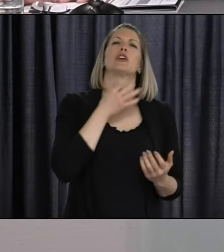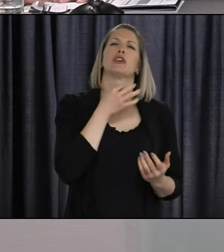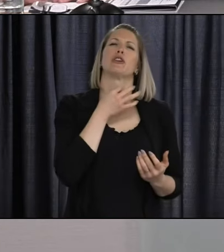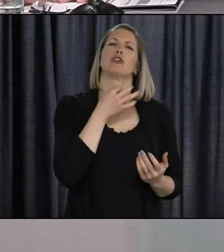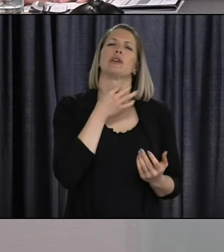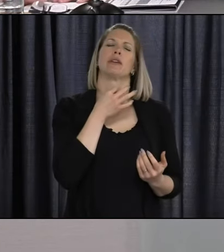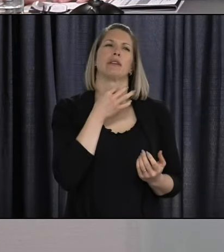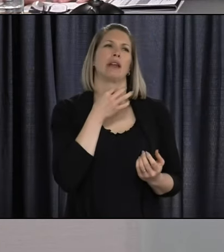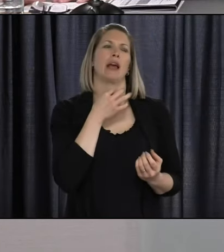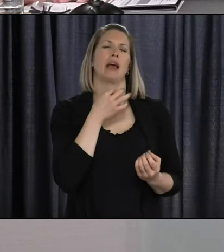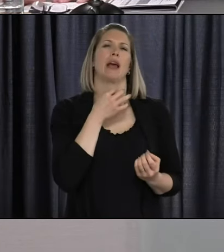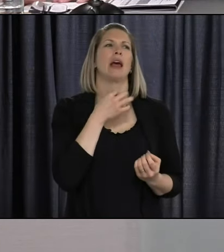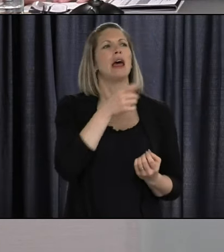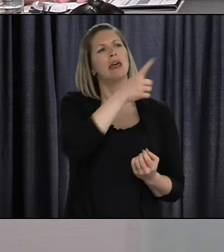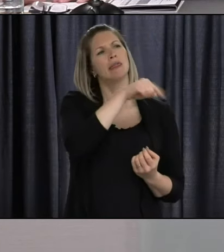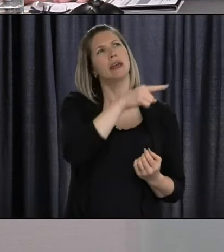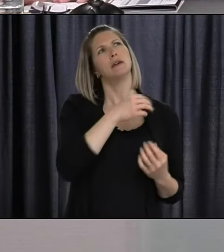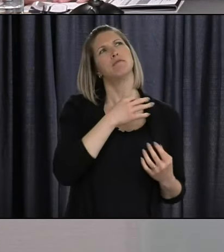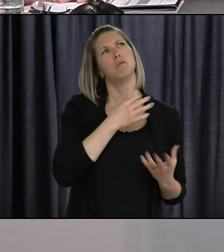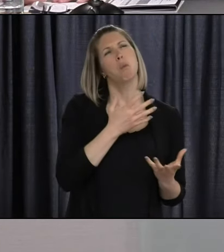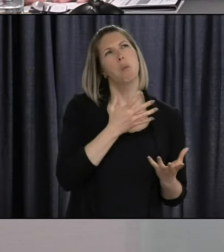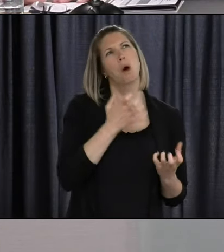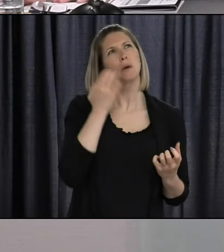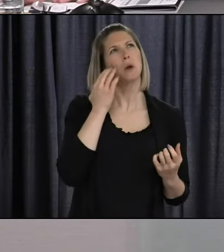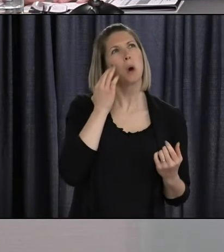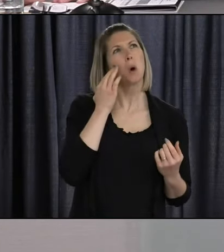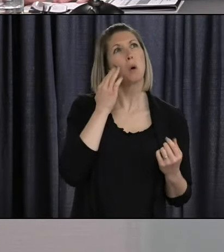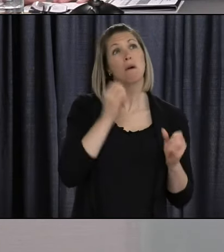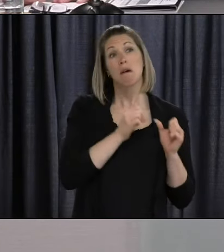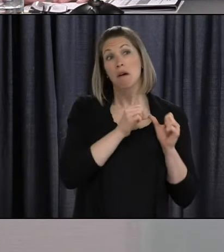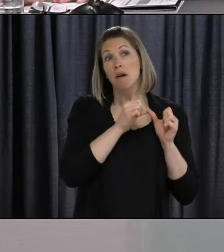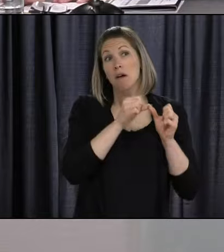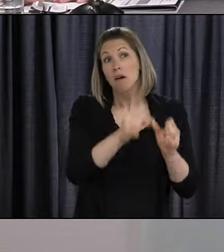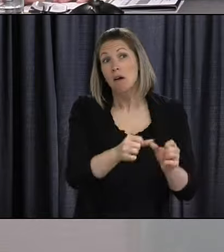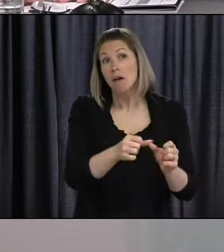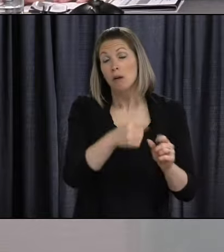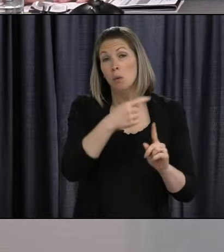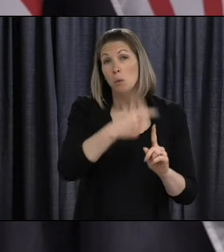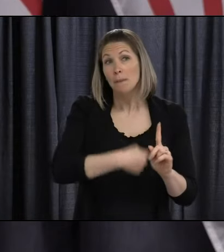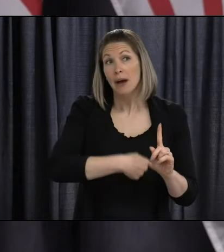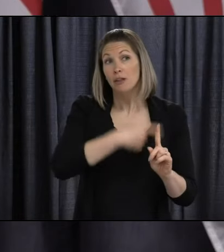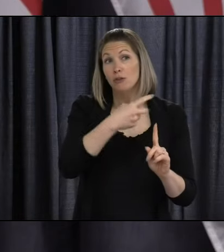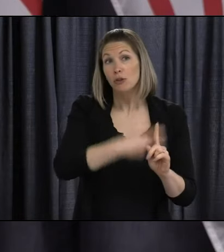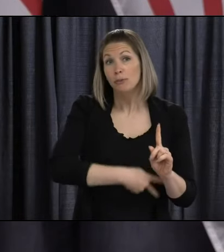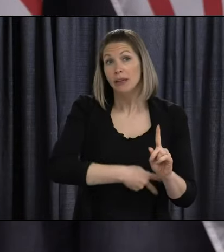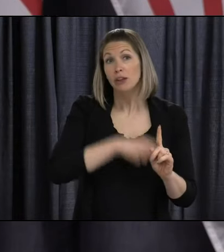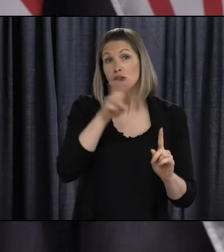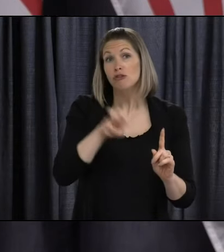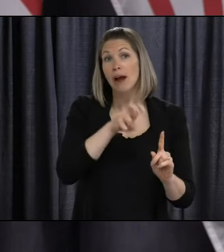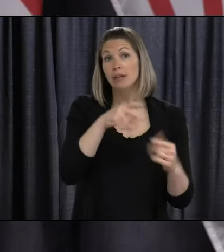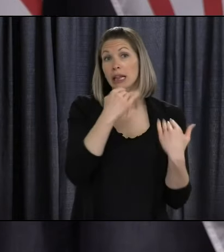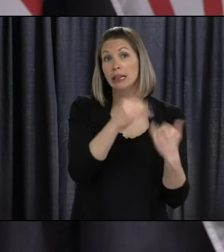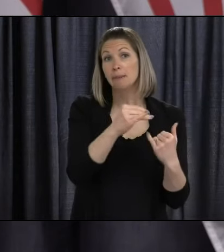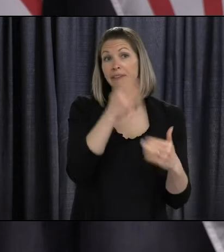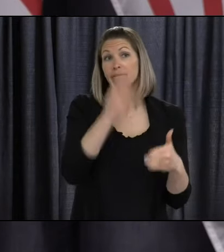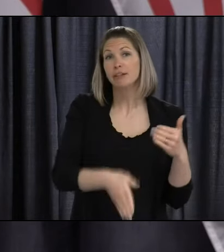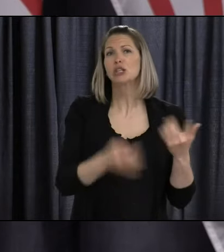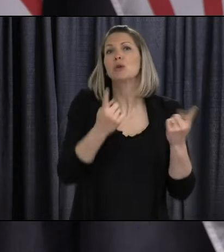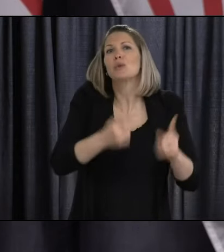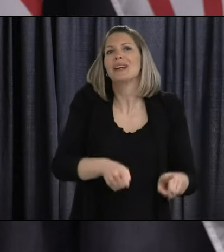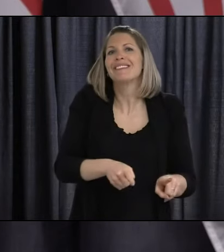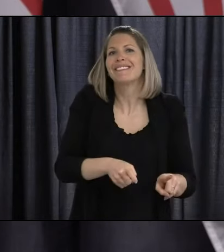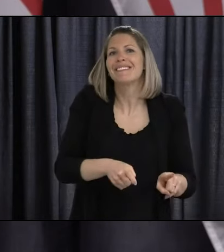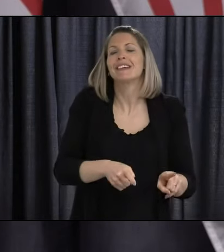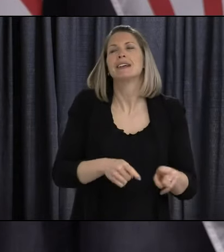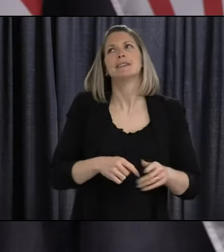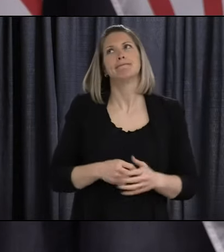might have to continue doing this self-isolation during their times off. So I think that's a good question, and